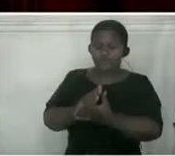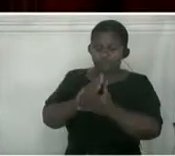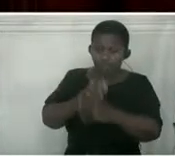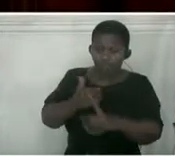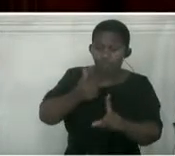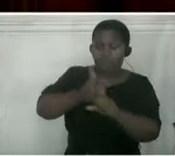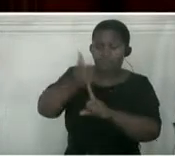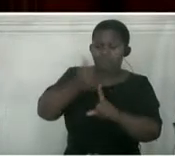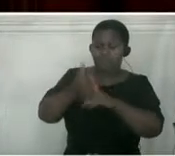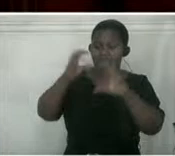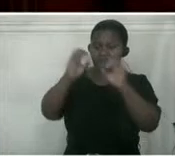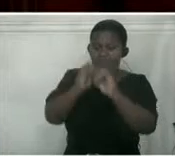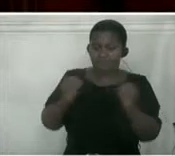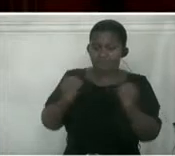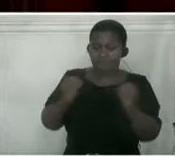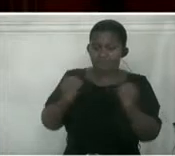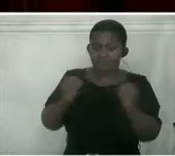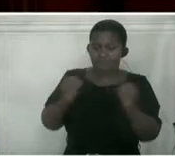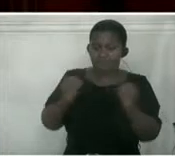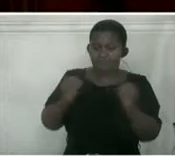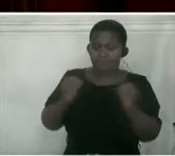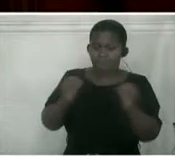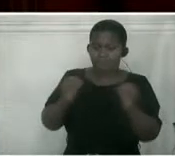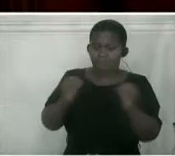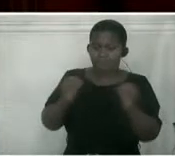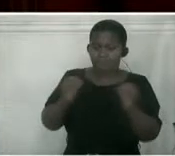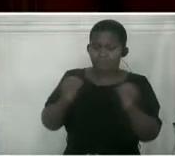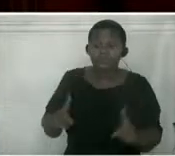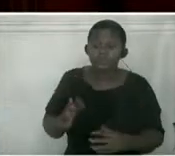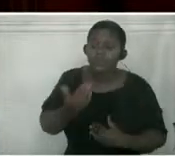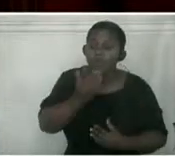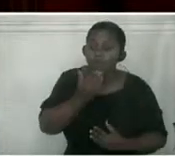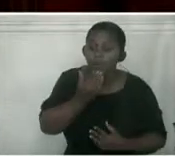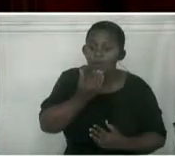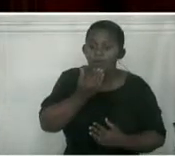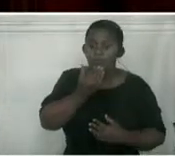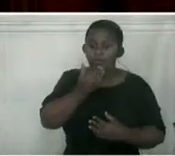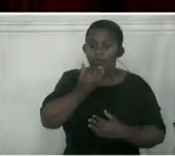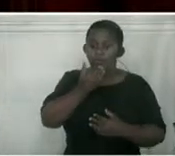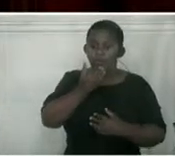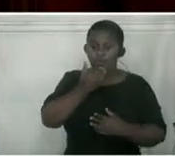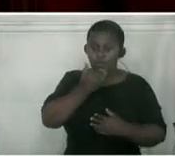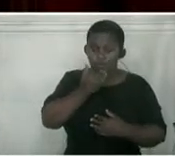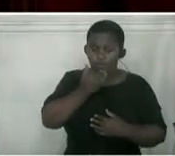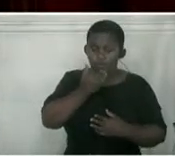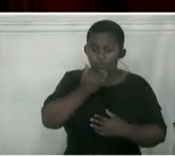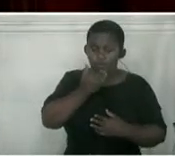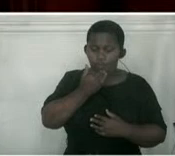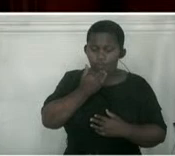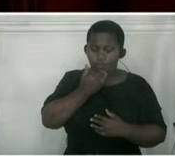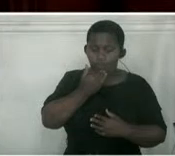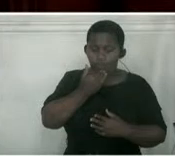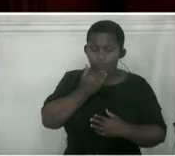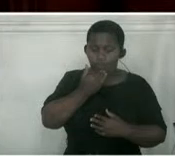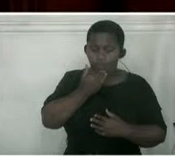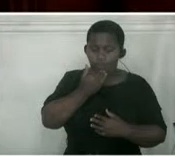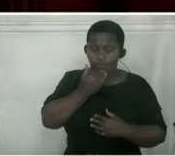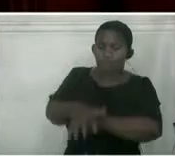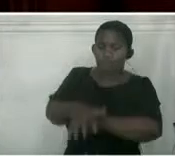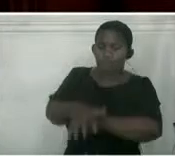of our people, in particular those who were at the receiving end of the apartheid